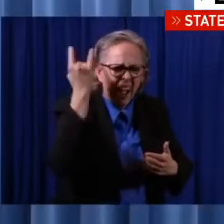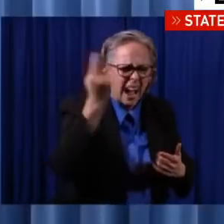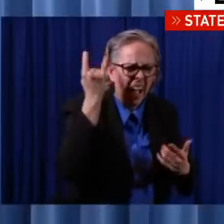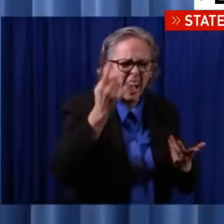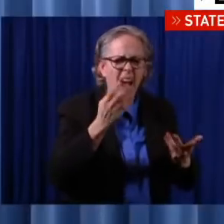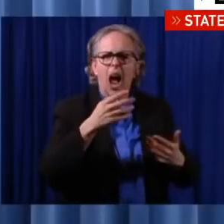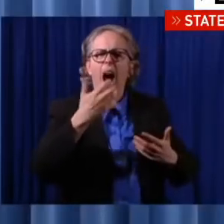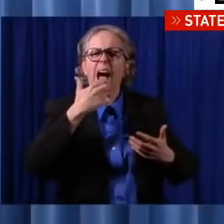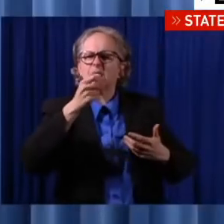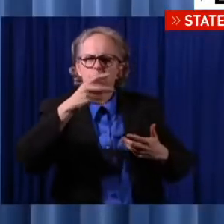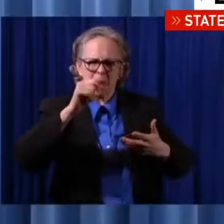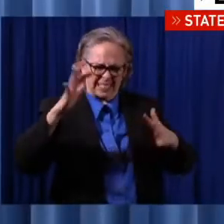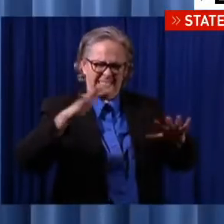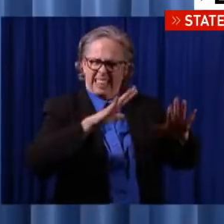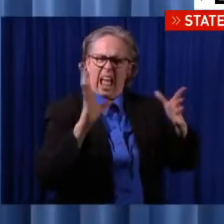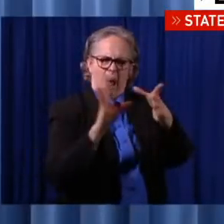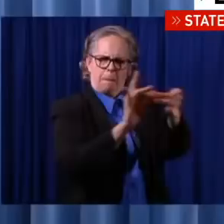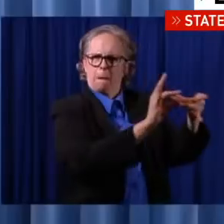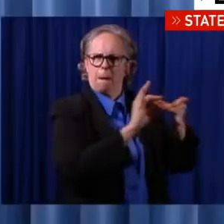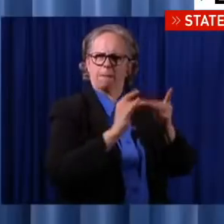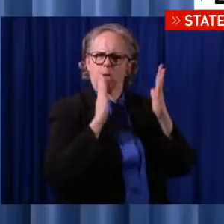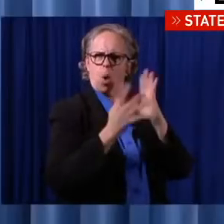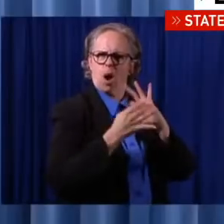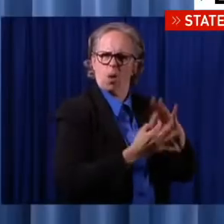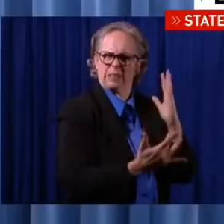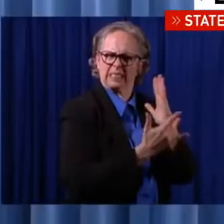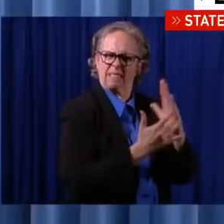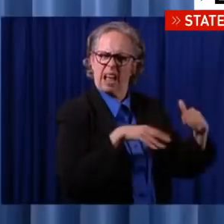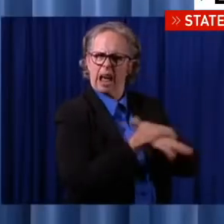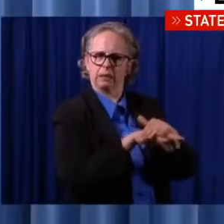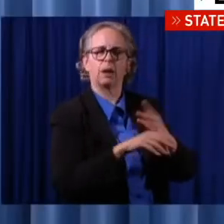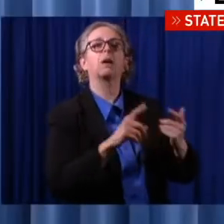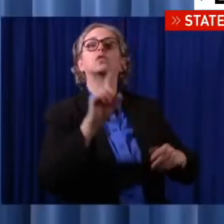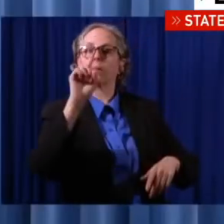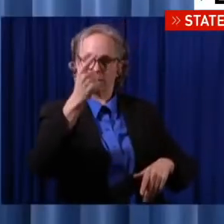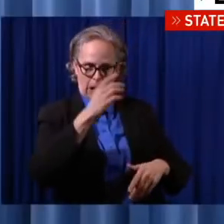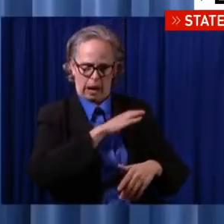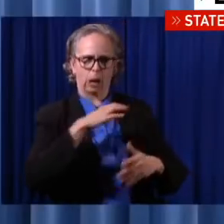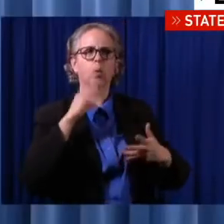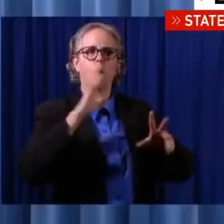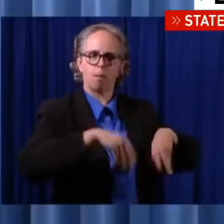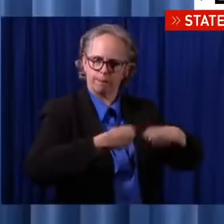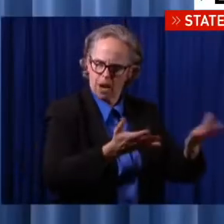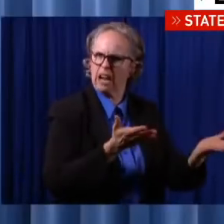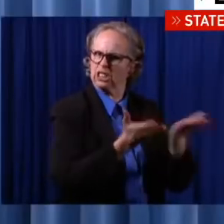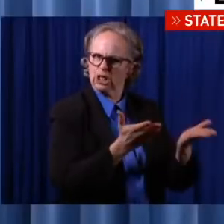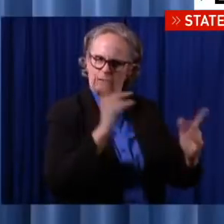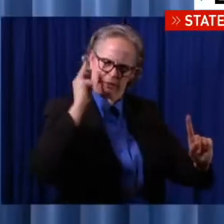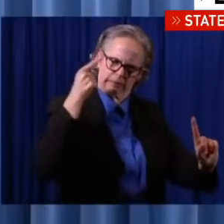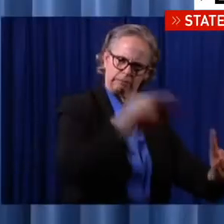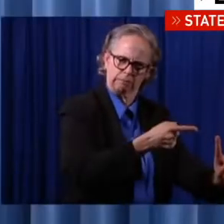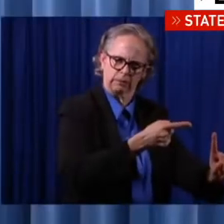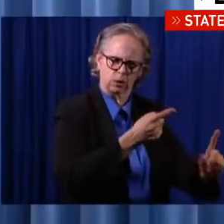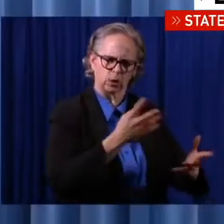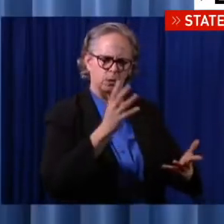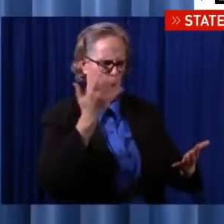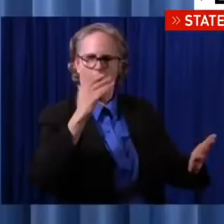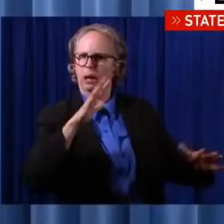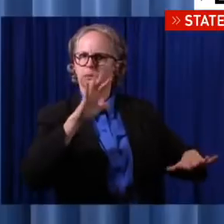served by these councils, the changes to routines caused by coronavirus have been